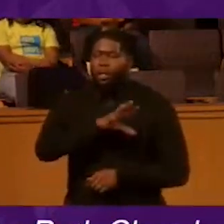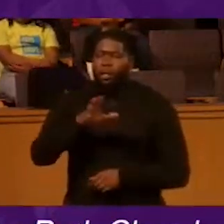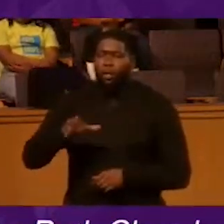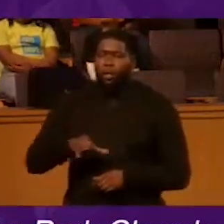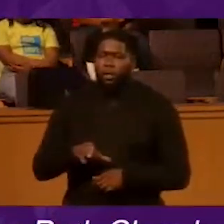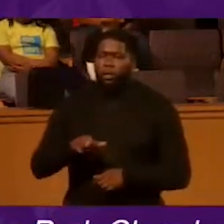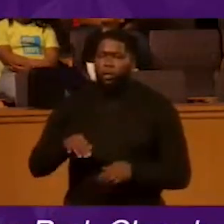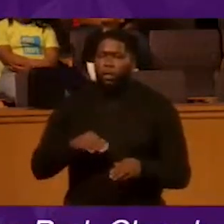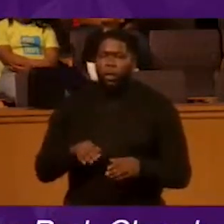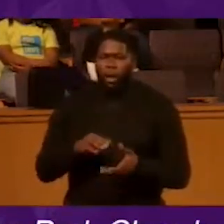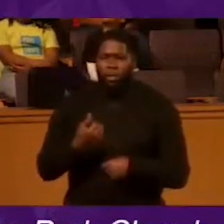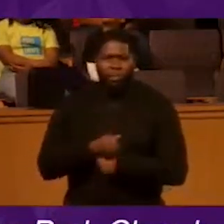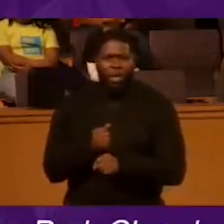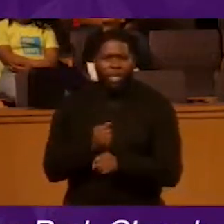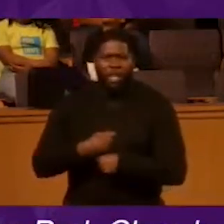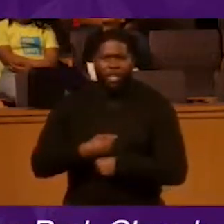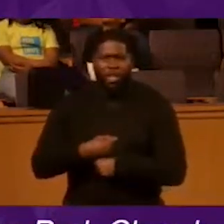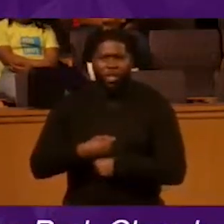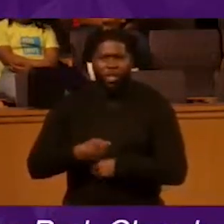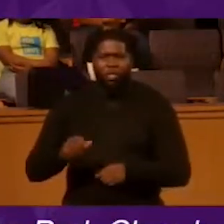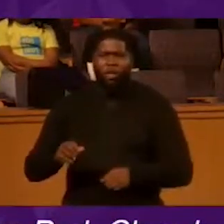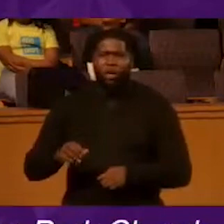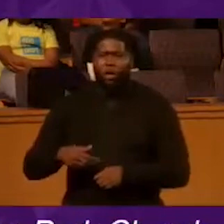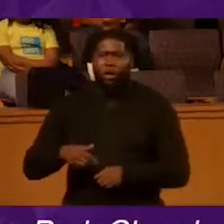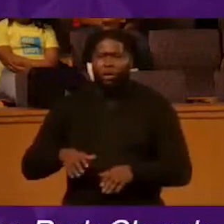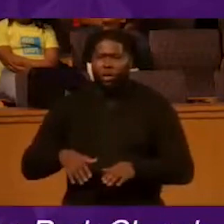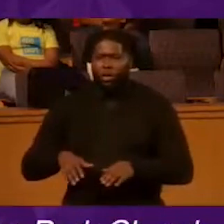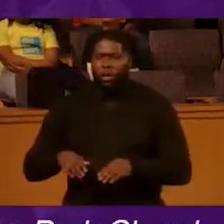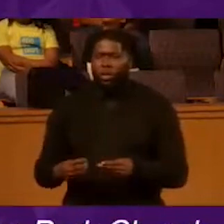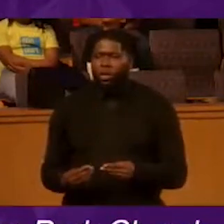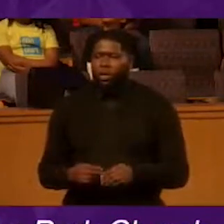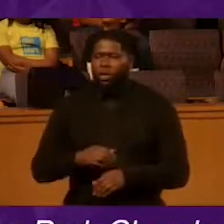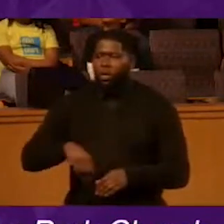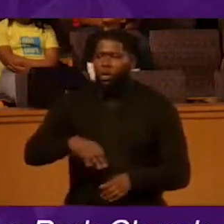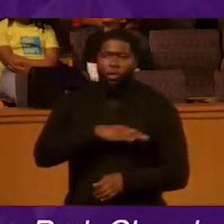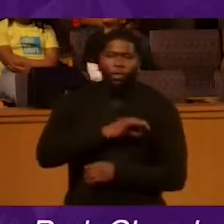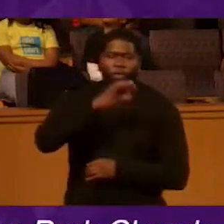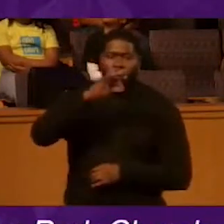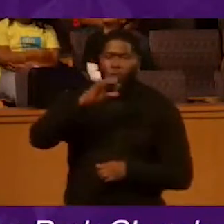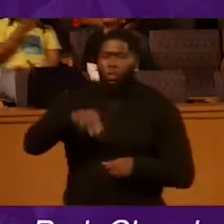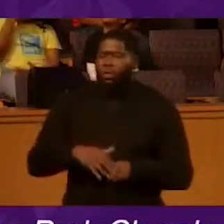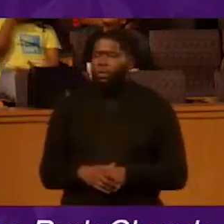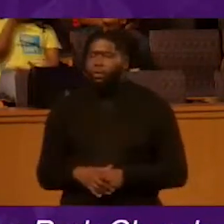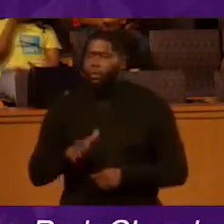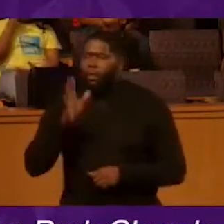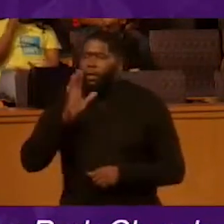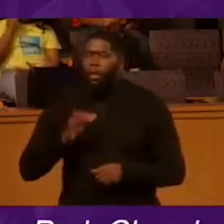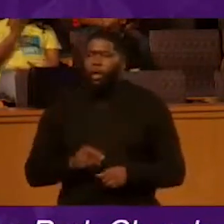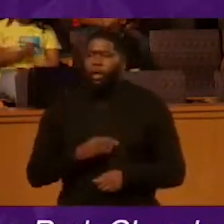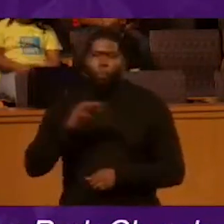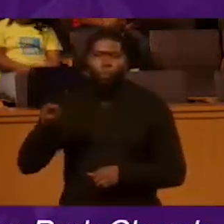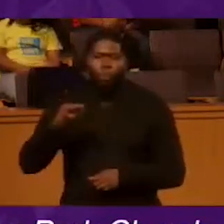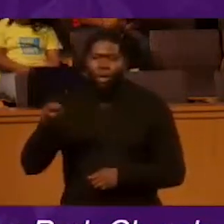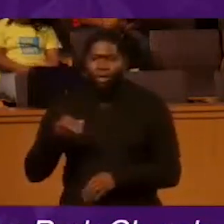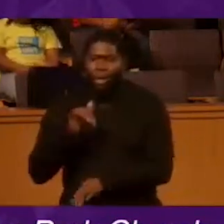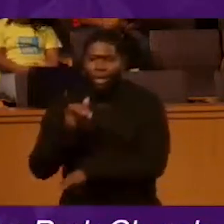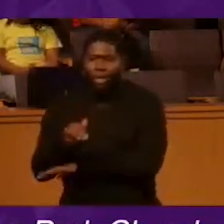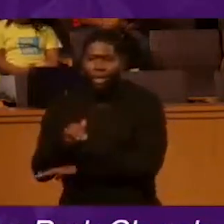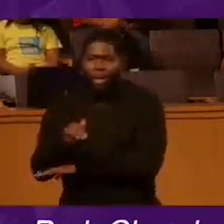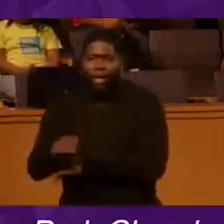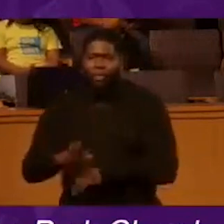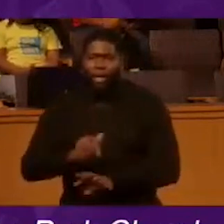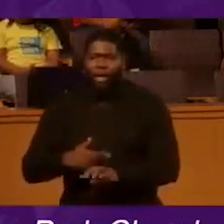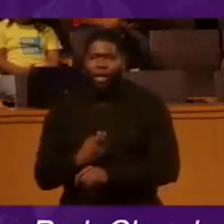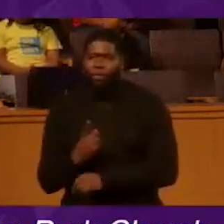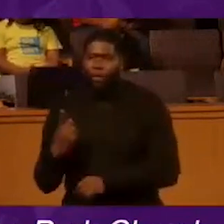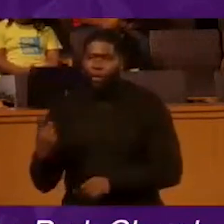Your Soul will be the next Living Faith Library study. And the women's ministry will start it on Monday night, and then it'll be available to